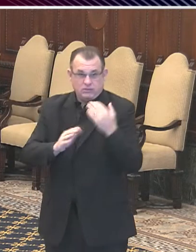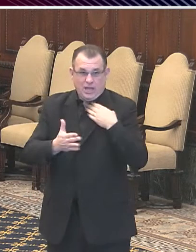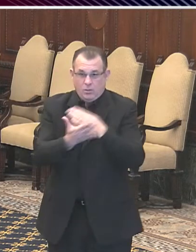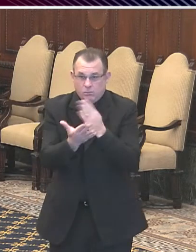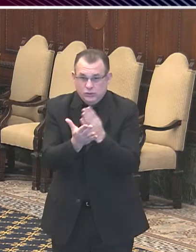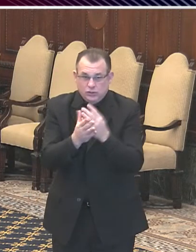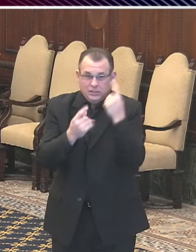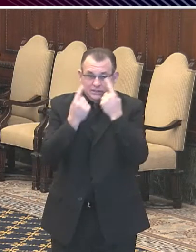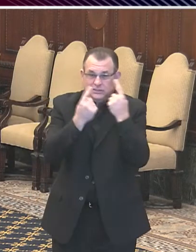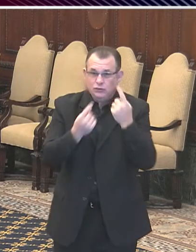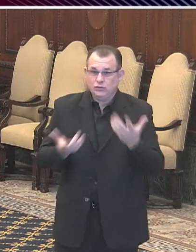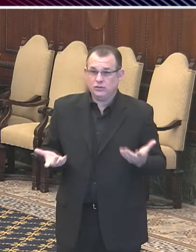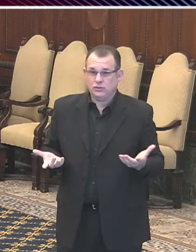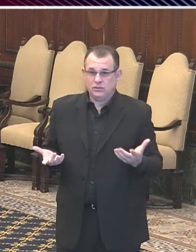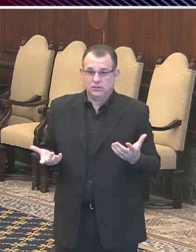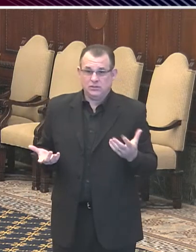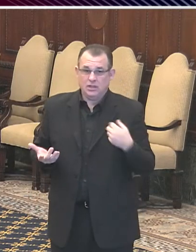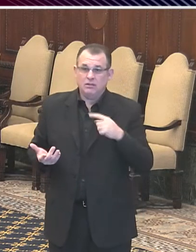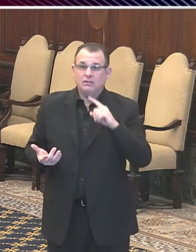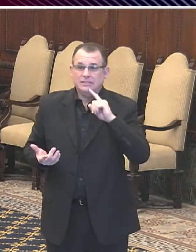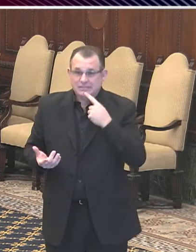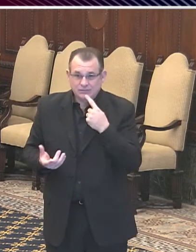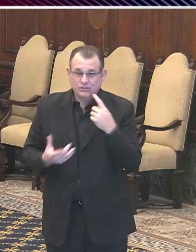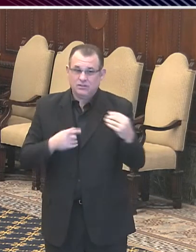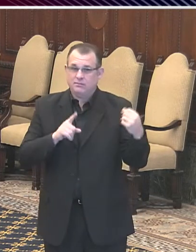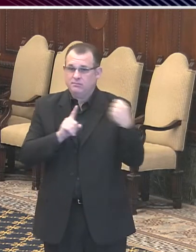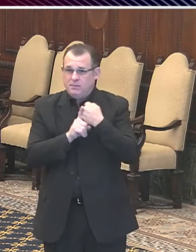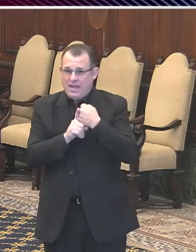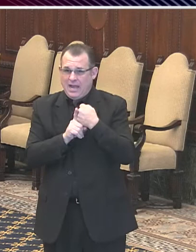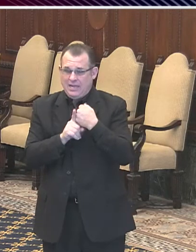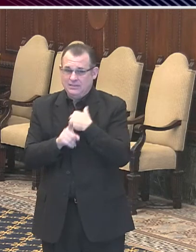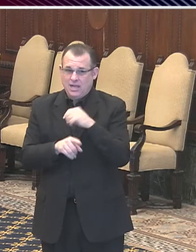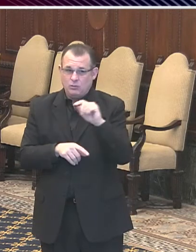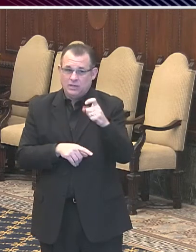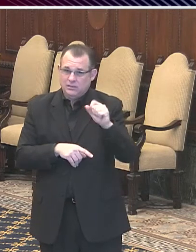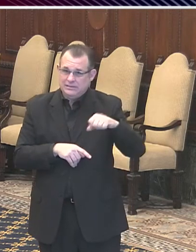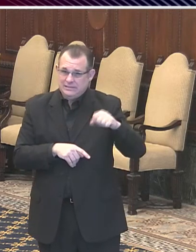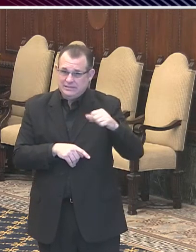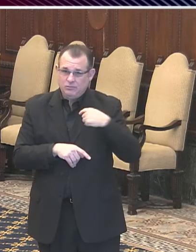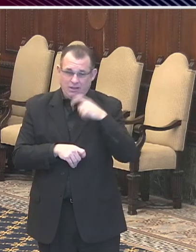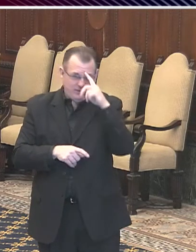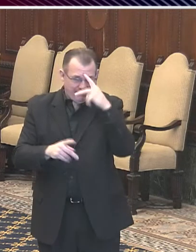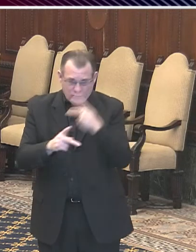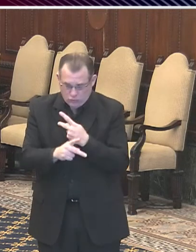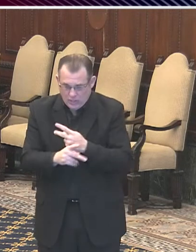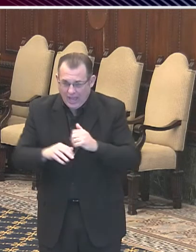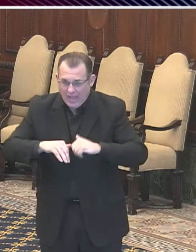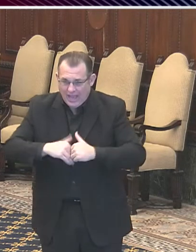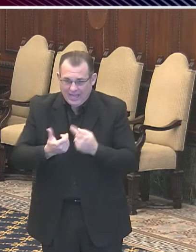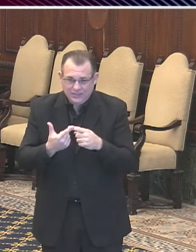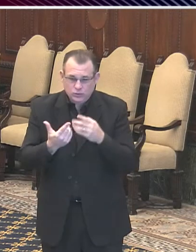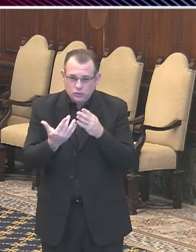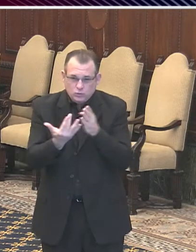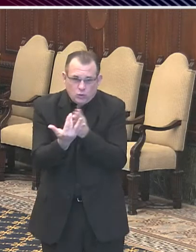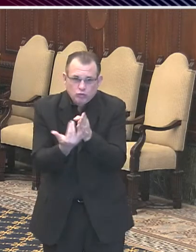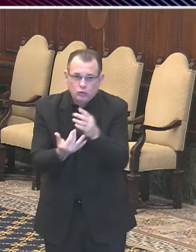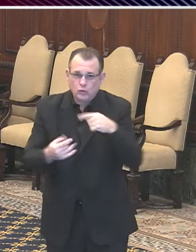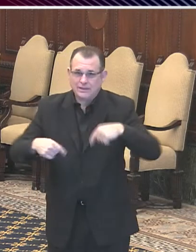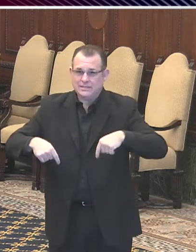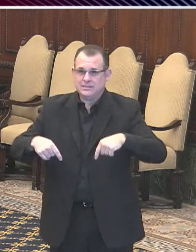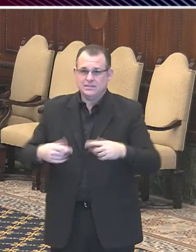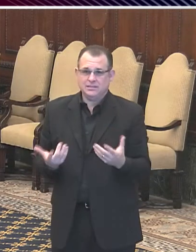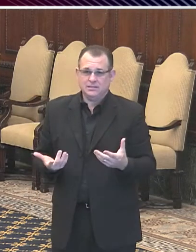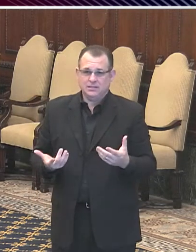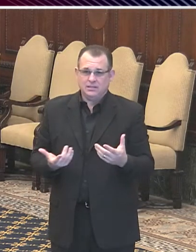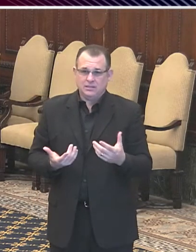severe impact on our wage and business taxes that we're just going to have to figure out ways to work through it. And unless the federal